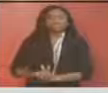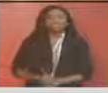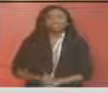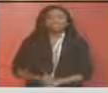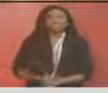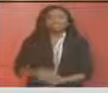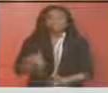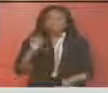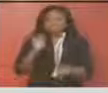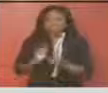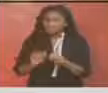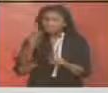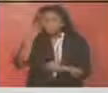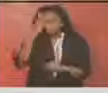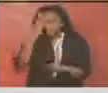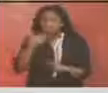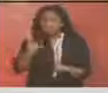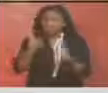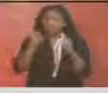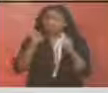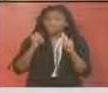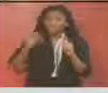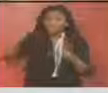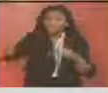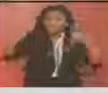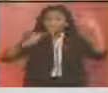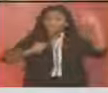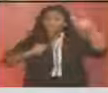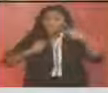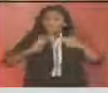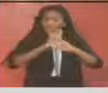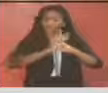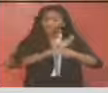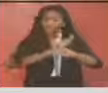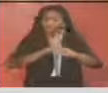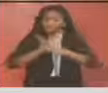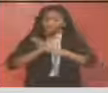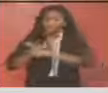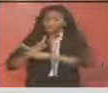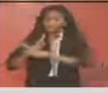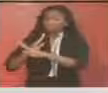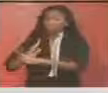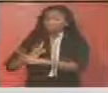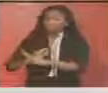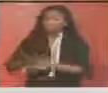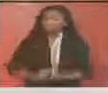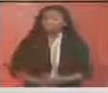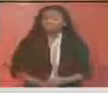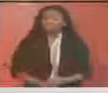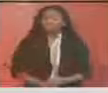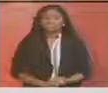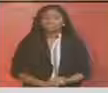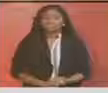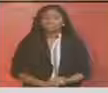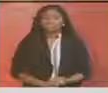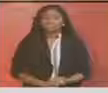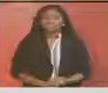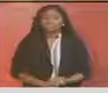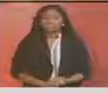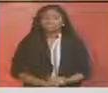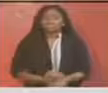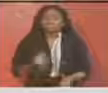border restrictions, and the quarantine protocols that we have in place. So as I indicated before, in addition to these variants